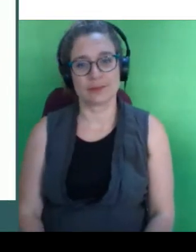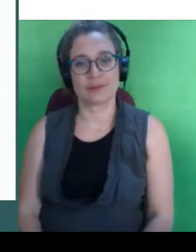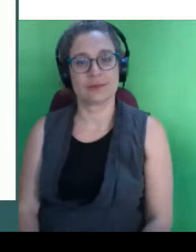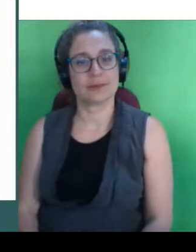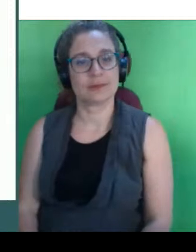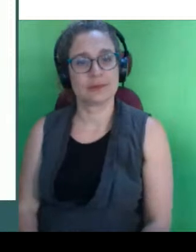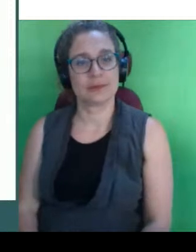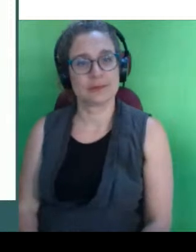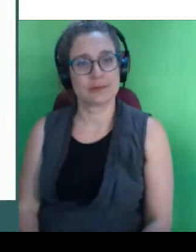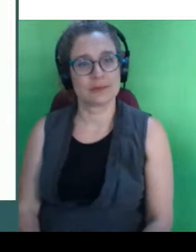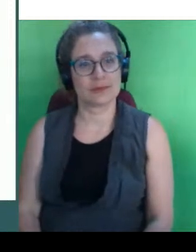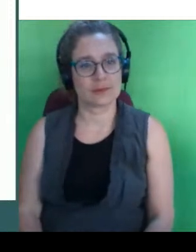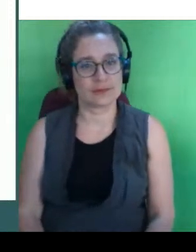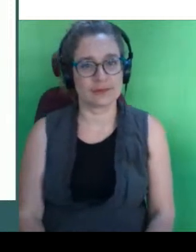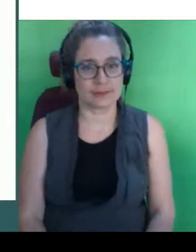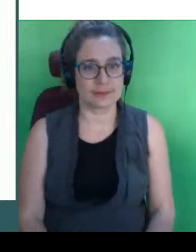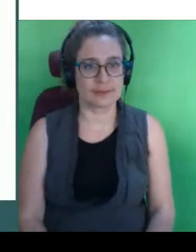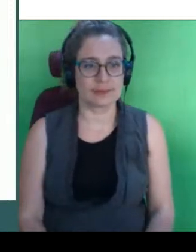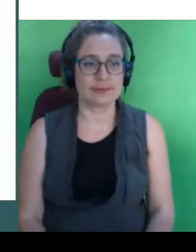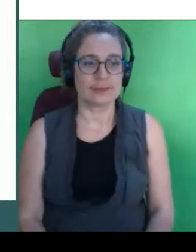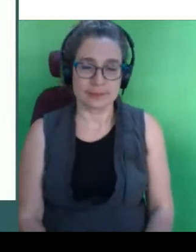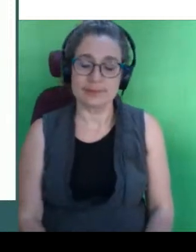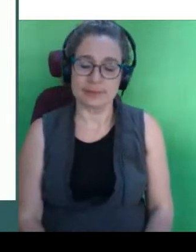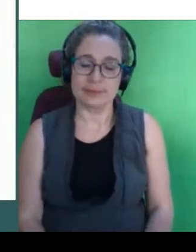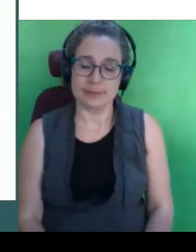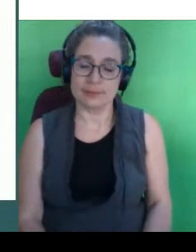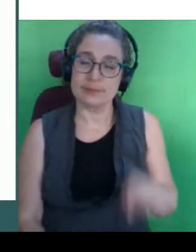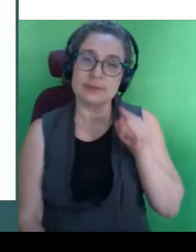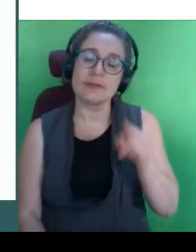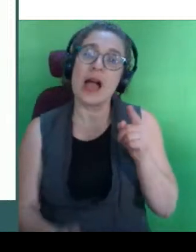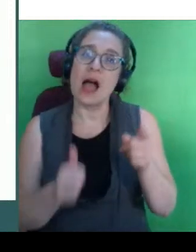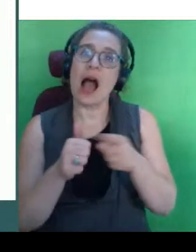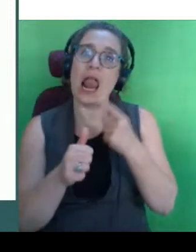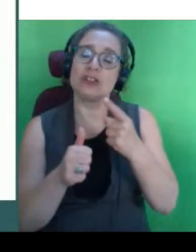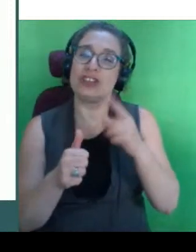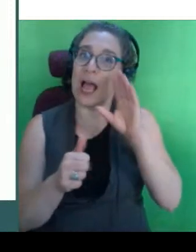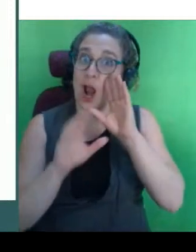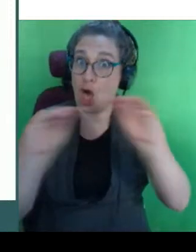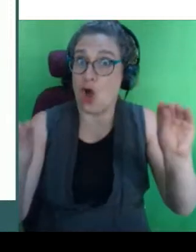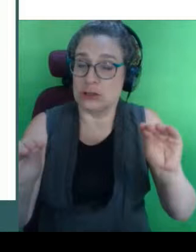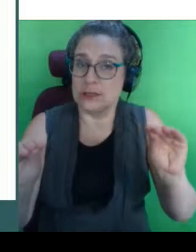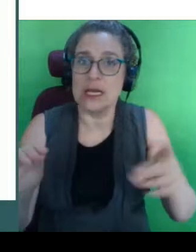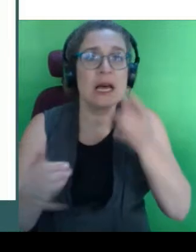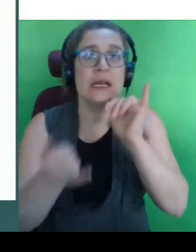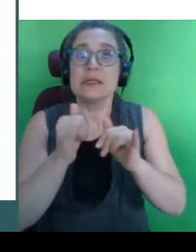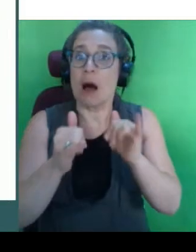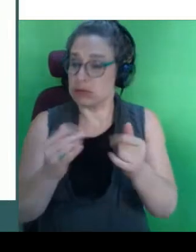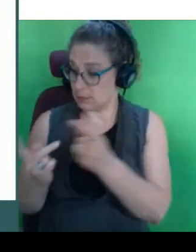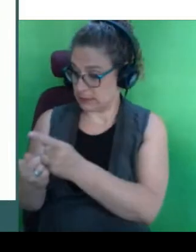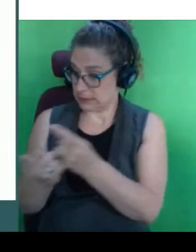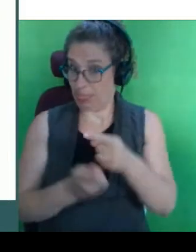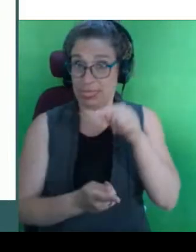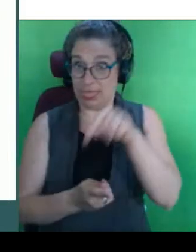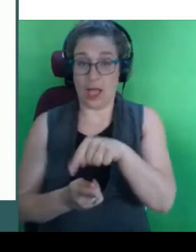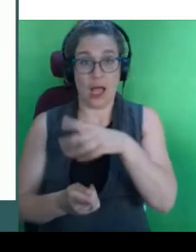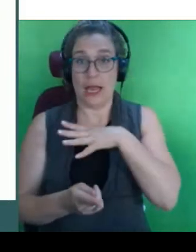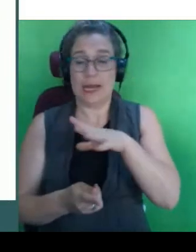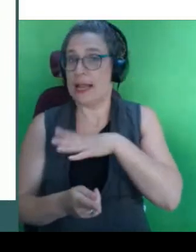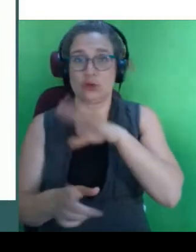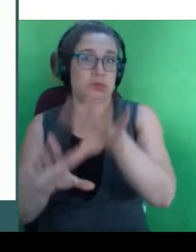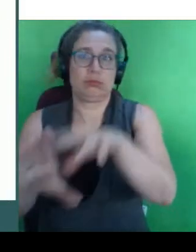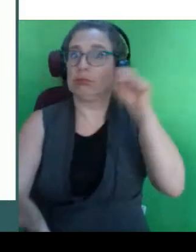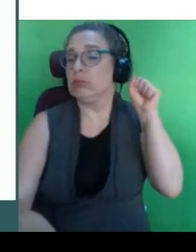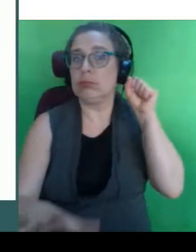Allergy alerts. So sometimes foods have to be withdrawn or recalled if there's a risk to consumers that has kind of